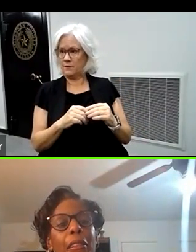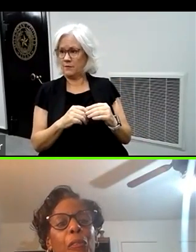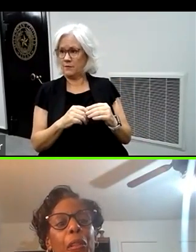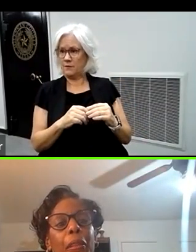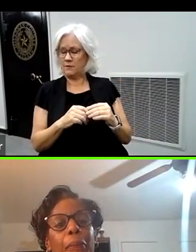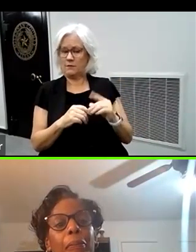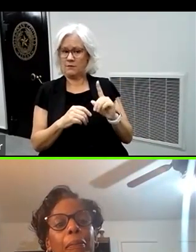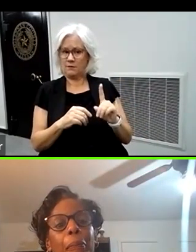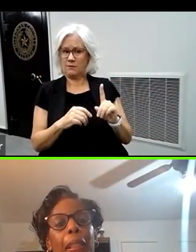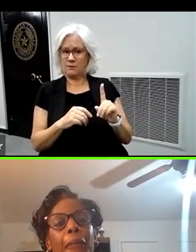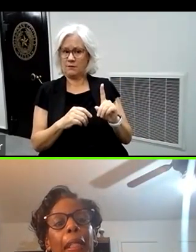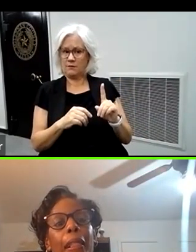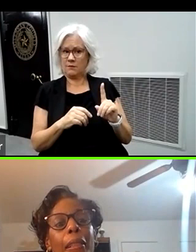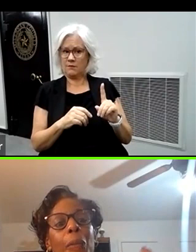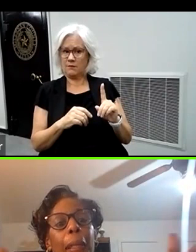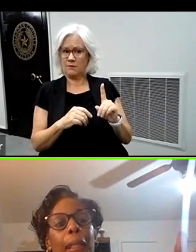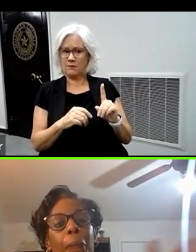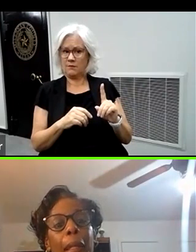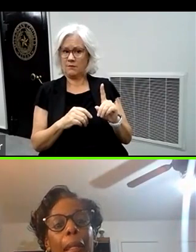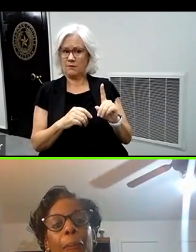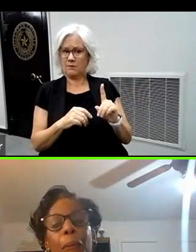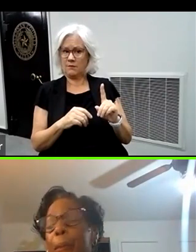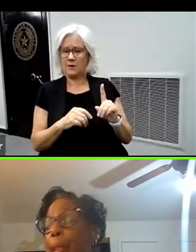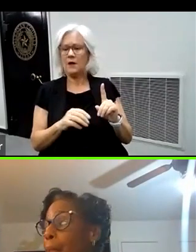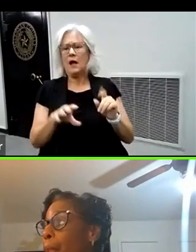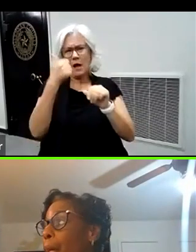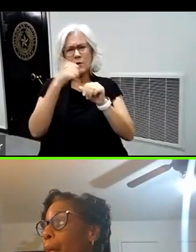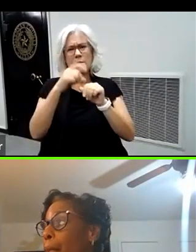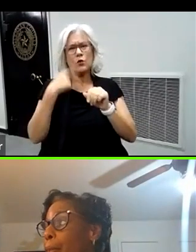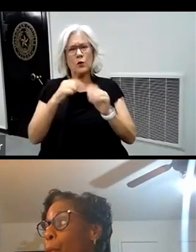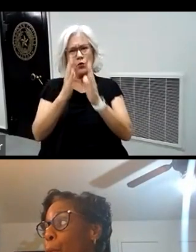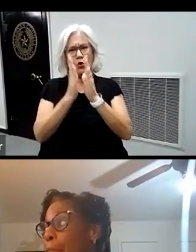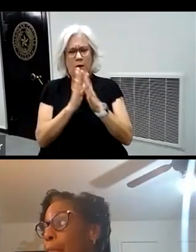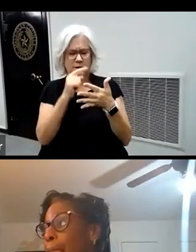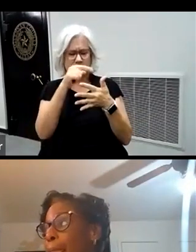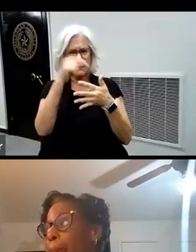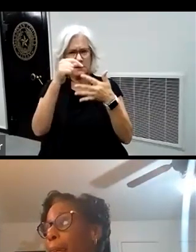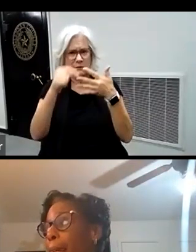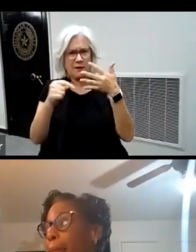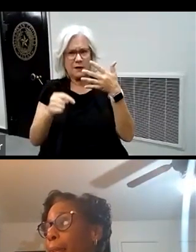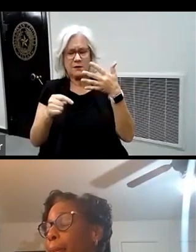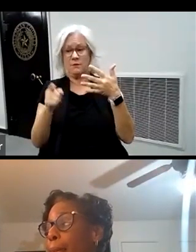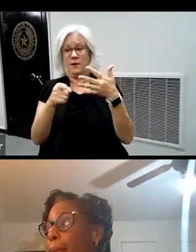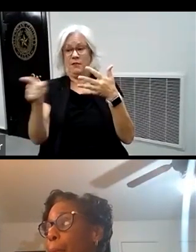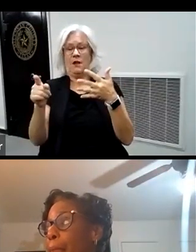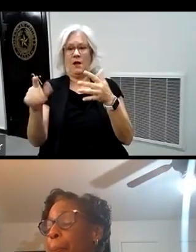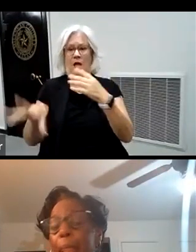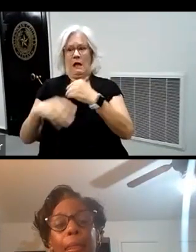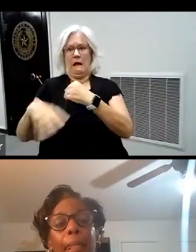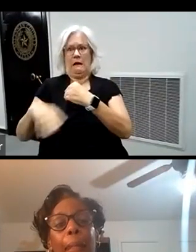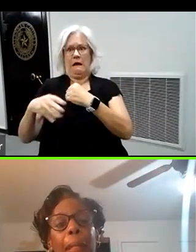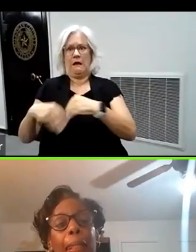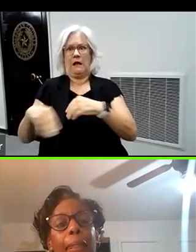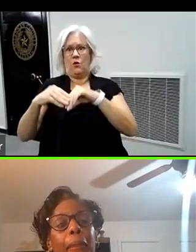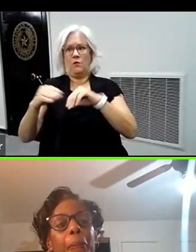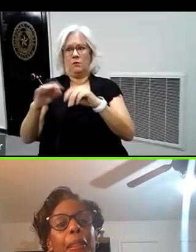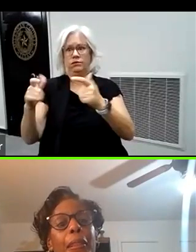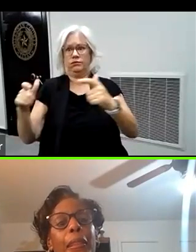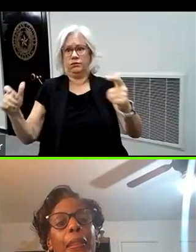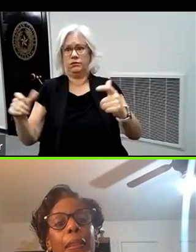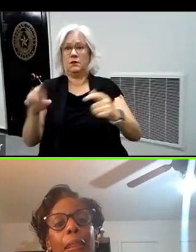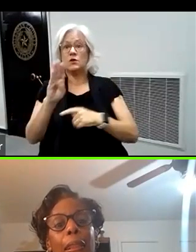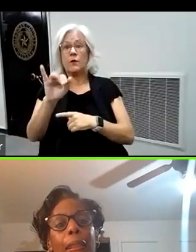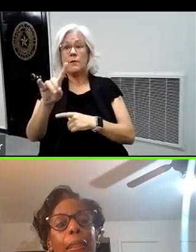initially asked for, but it greatly expanded past what we initially asked for. And when the bids came back in, it